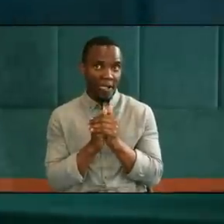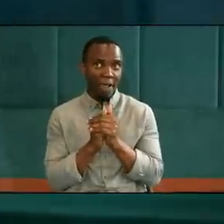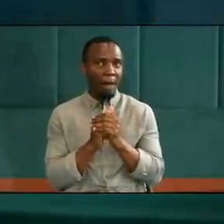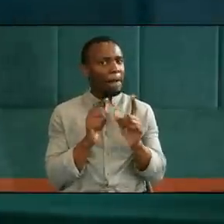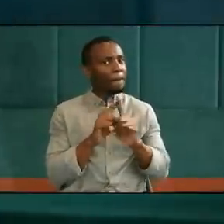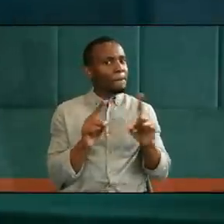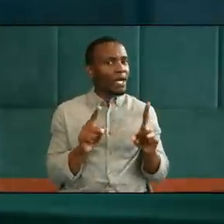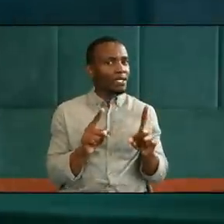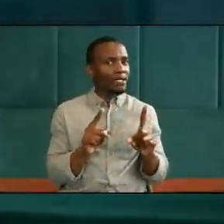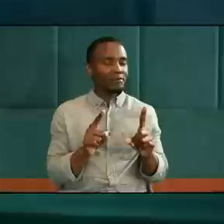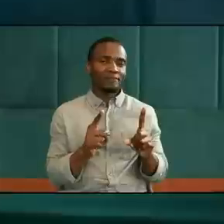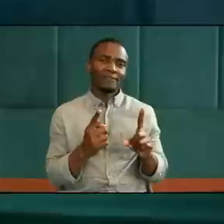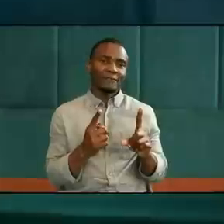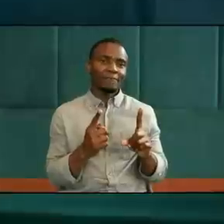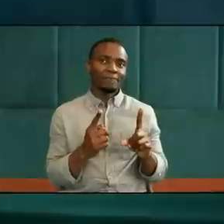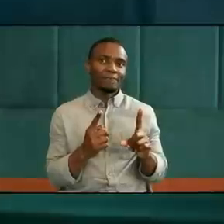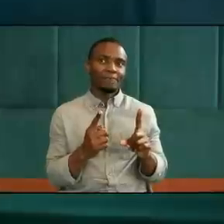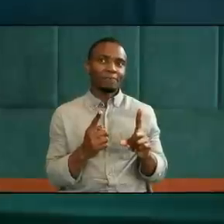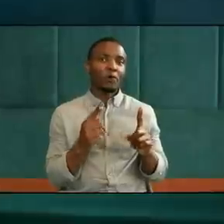But strangely enough,